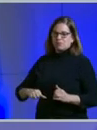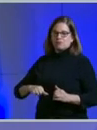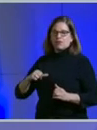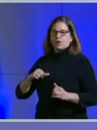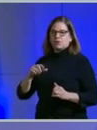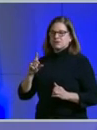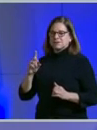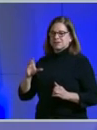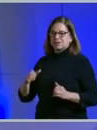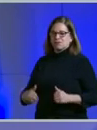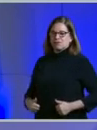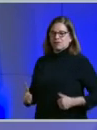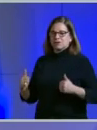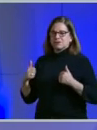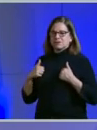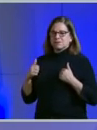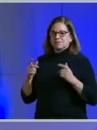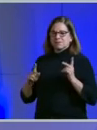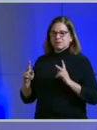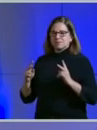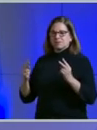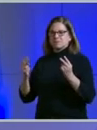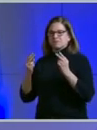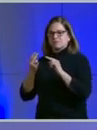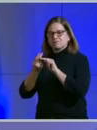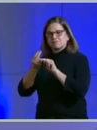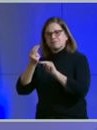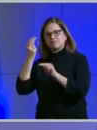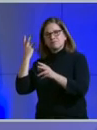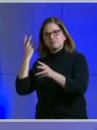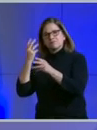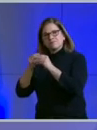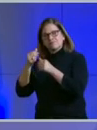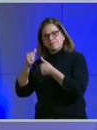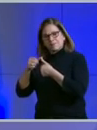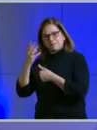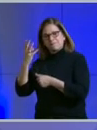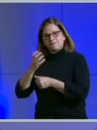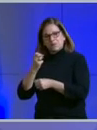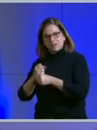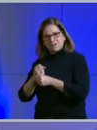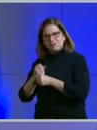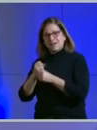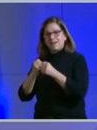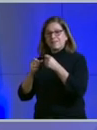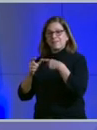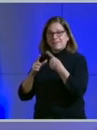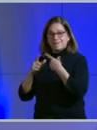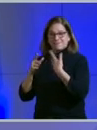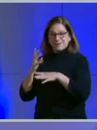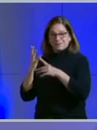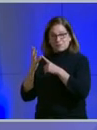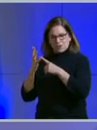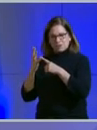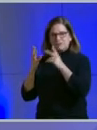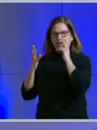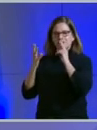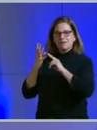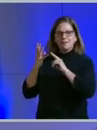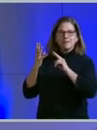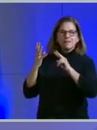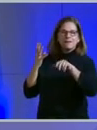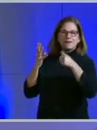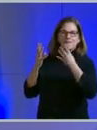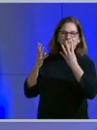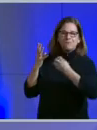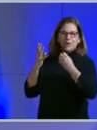all over as we reflect on the last 4 years and hear about the priorities for the next 4 years. From the first woman to be re-elected as